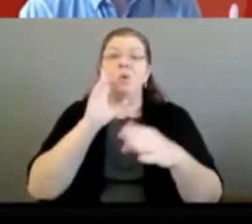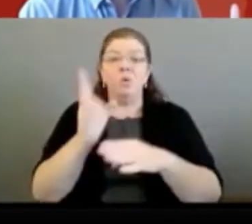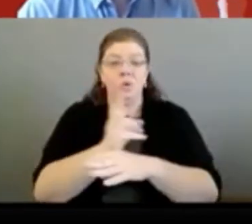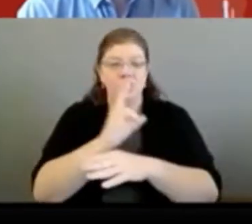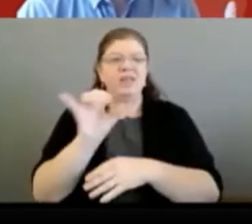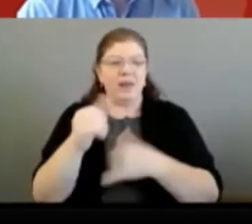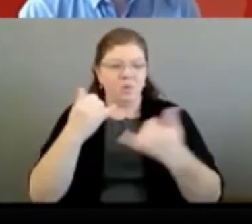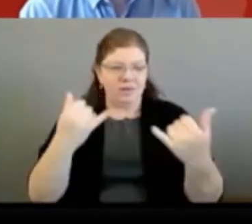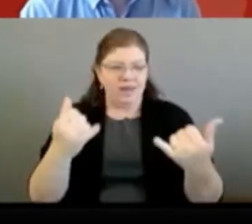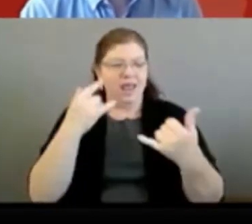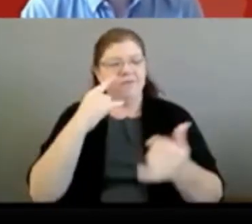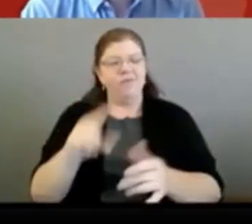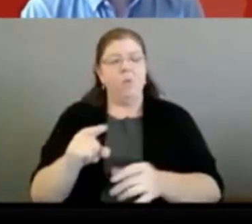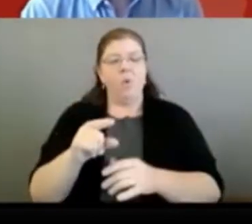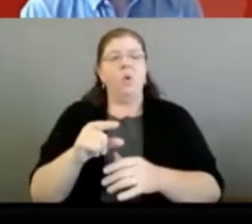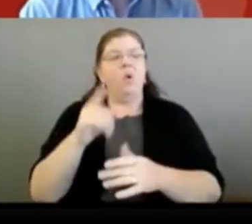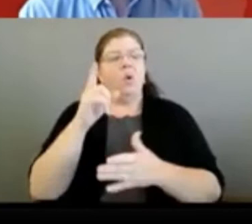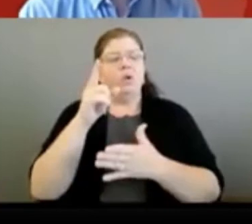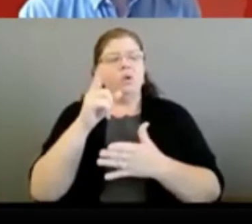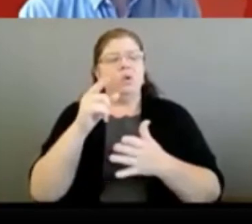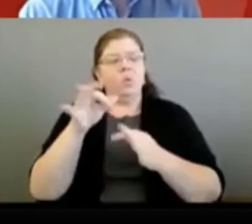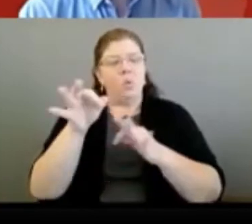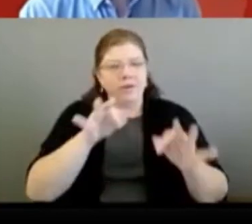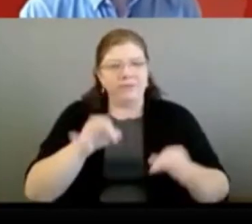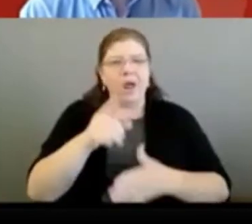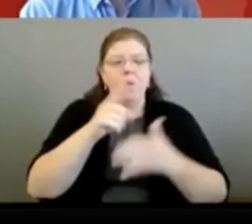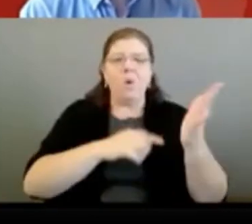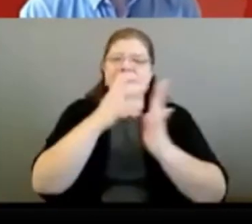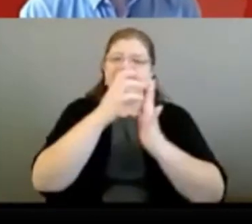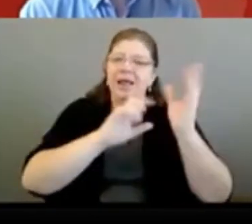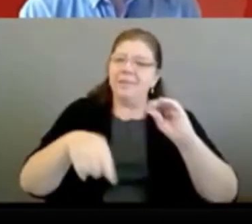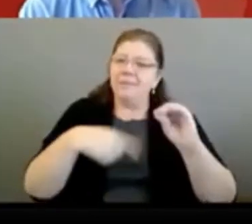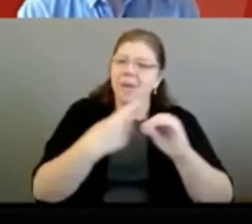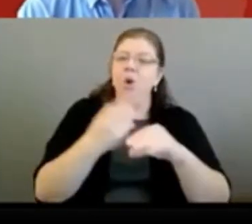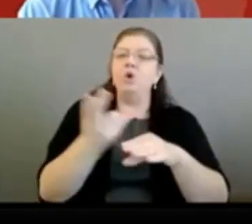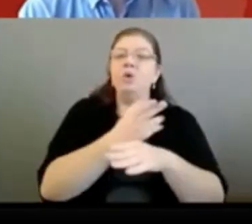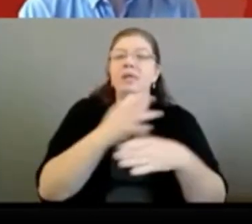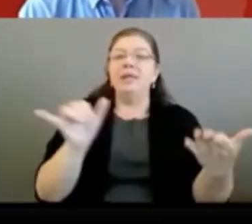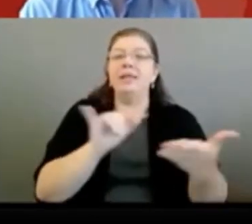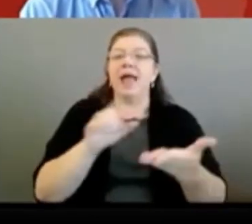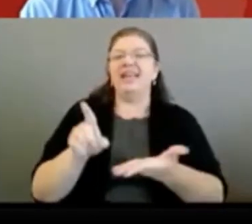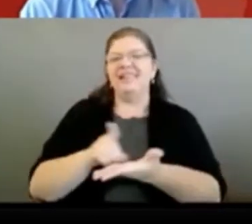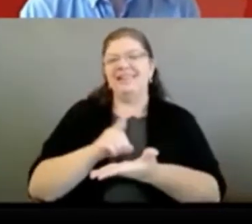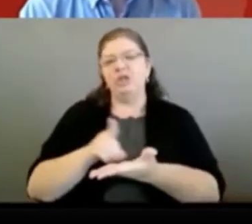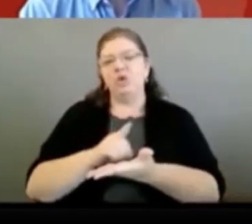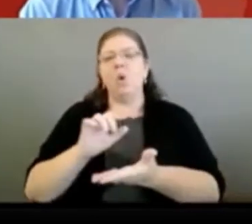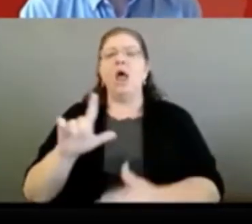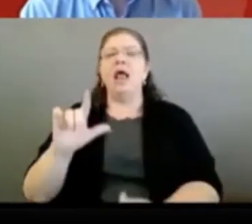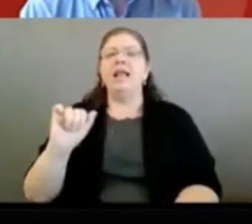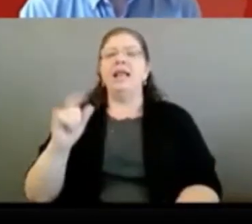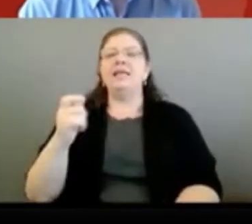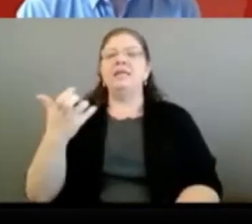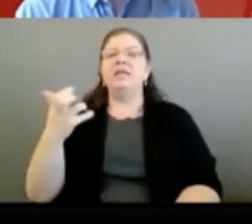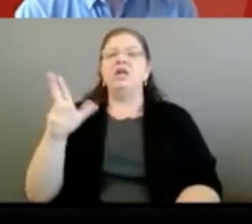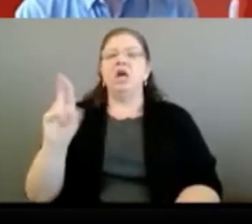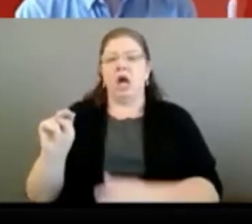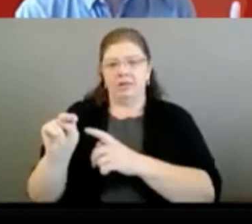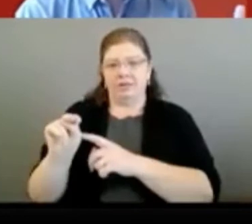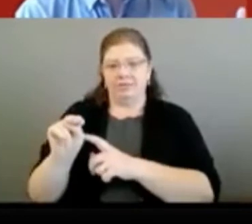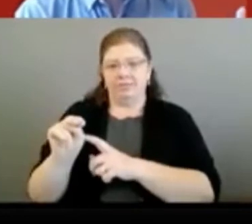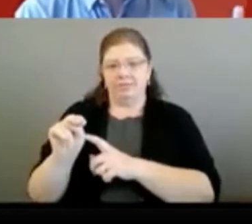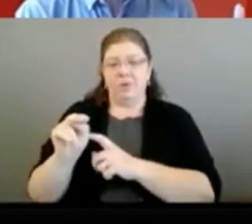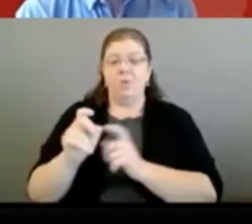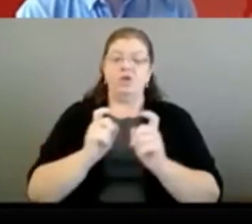what documents or text is about. And these make use of things called dictionaries or lexicons, which effectively assign